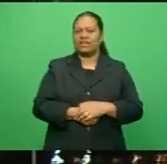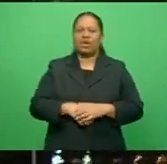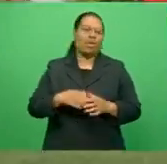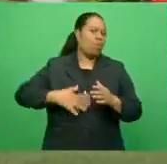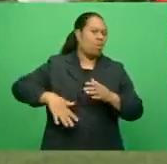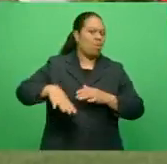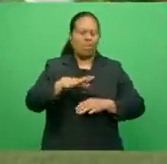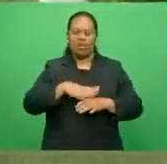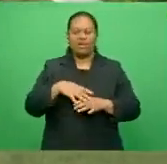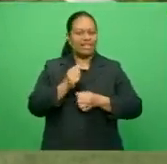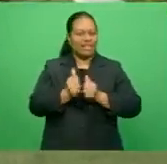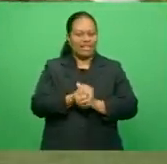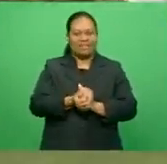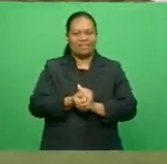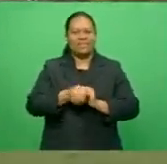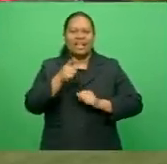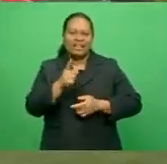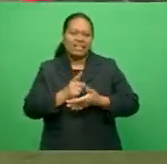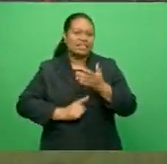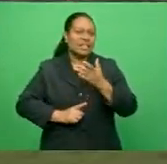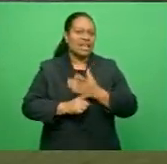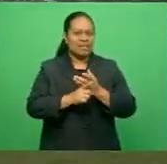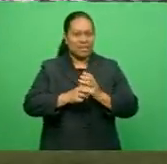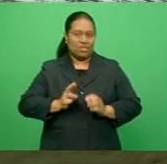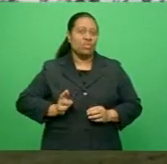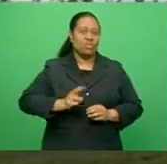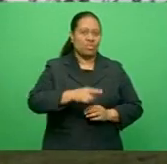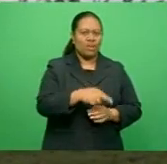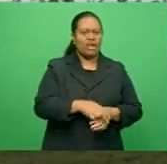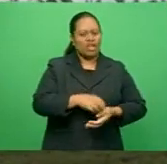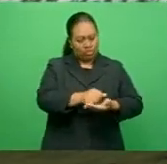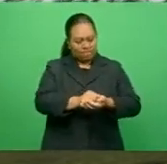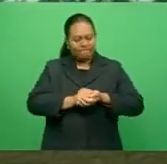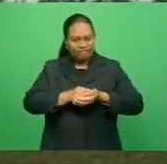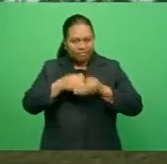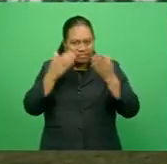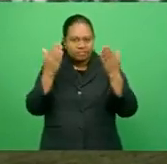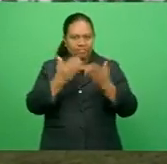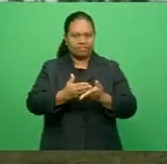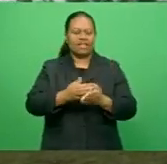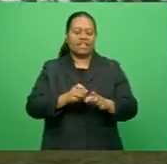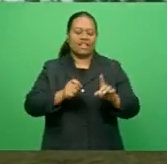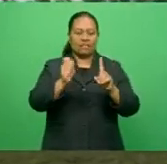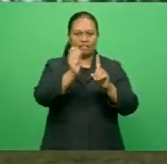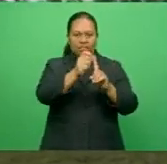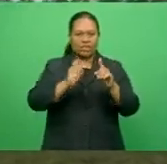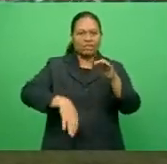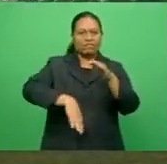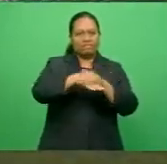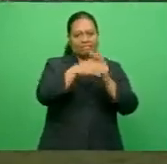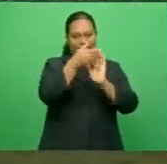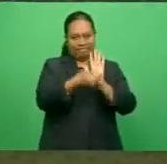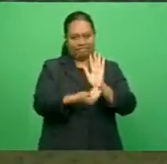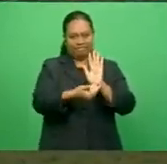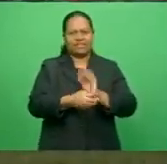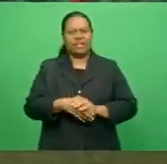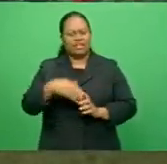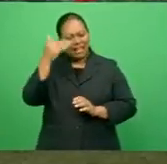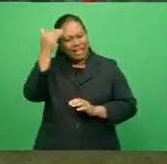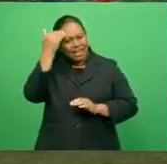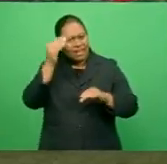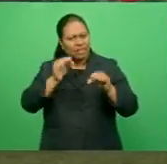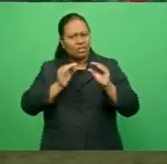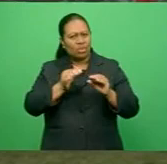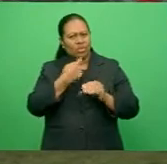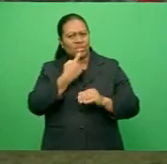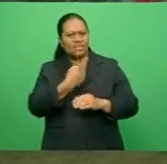matches. This is the ultimate goal of the Delta Tigers as they aim to maintain their top position in the points table. Head coach Marika Rondu